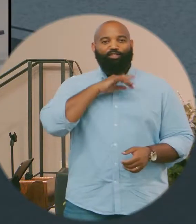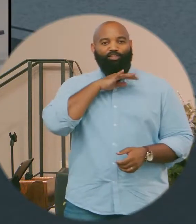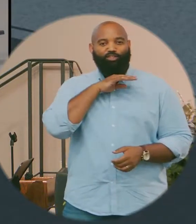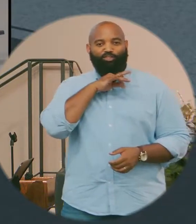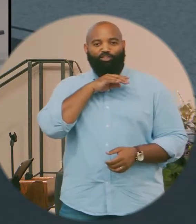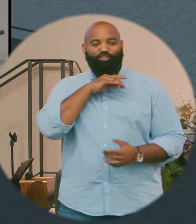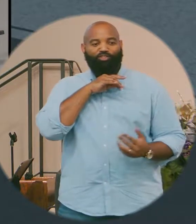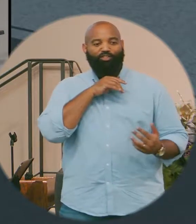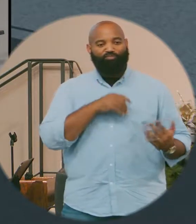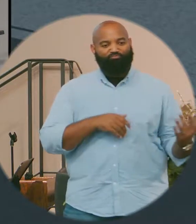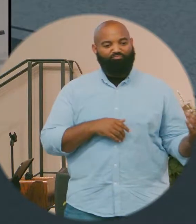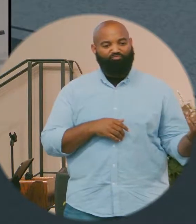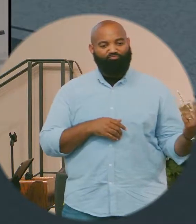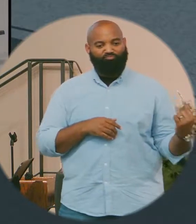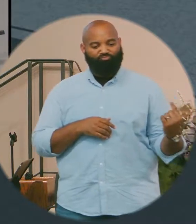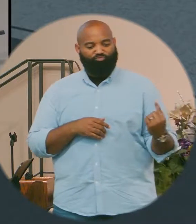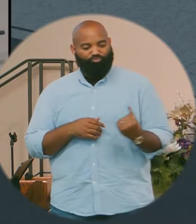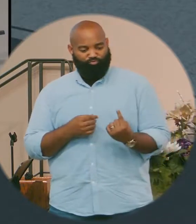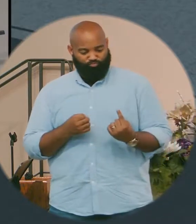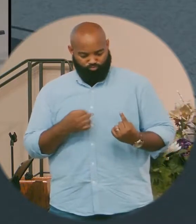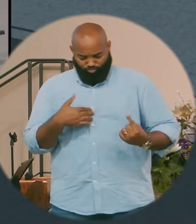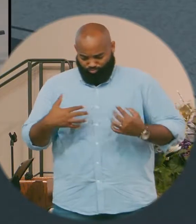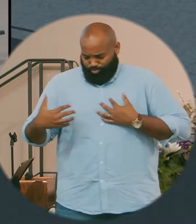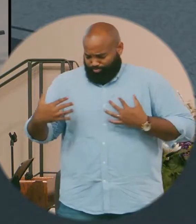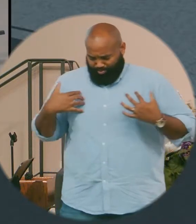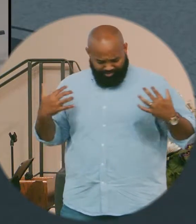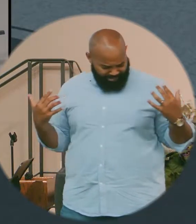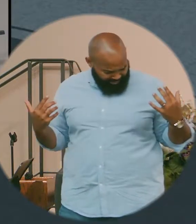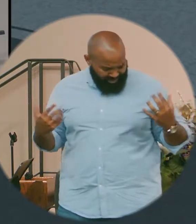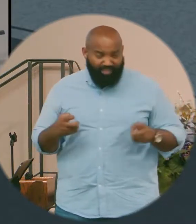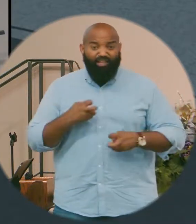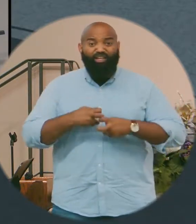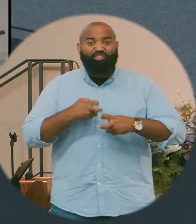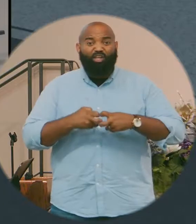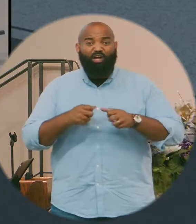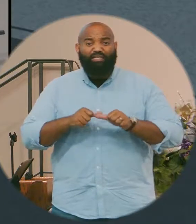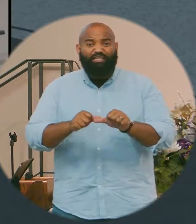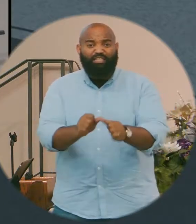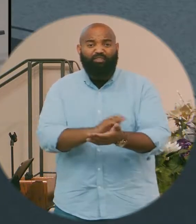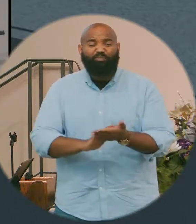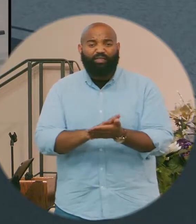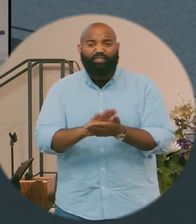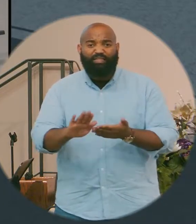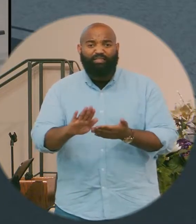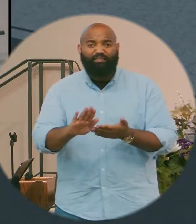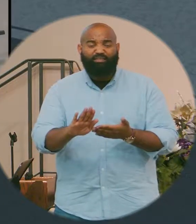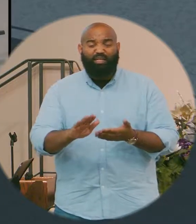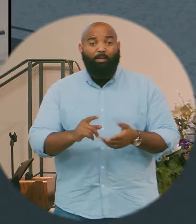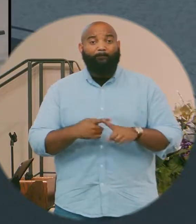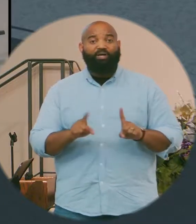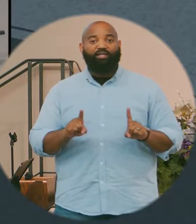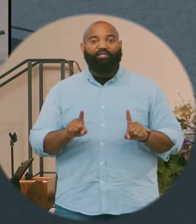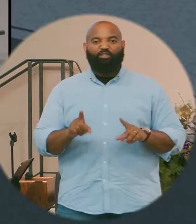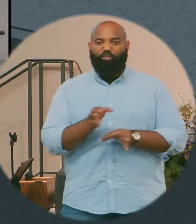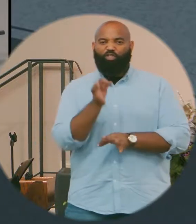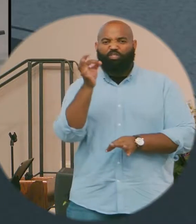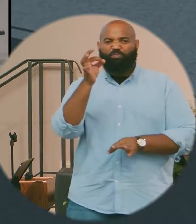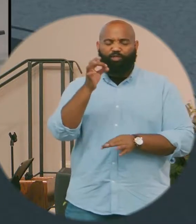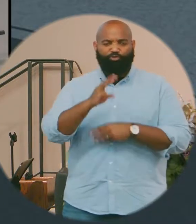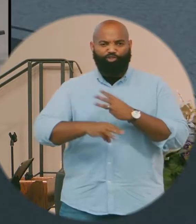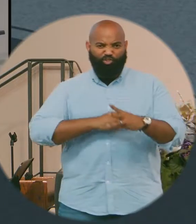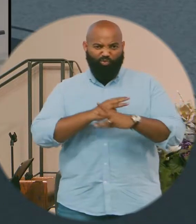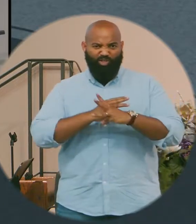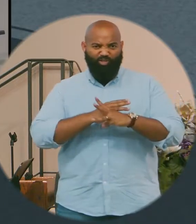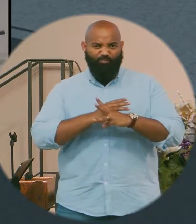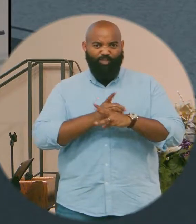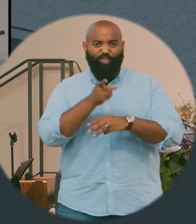you're saying, well, you know, the Lord covers us, and he does. But we have to realize that we have an enemy. And he is always